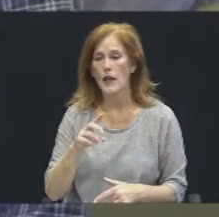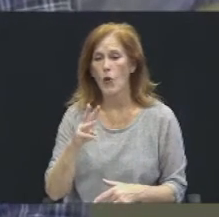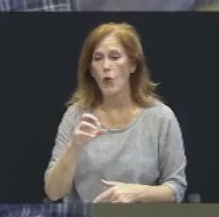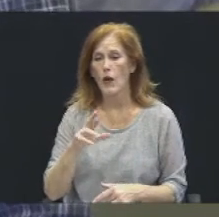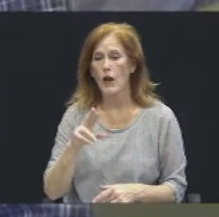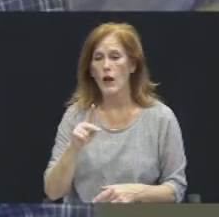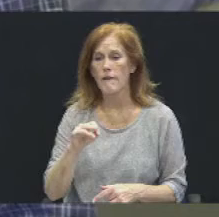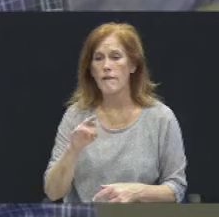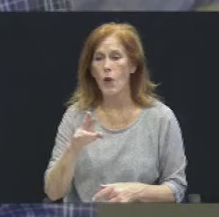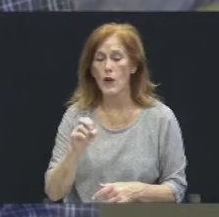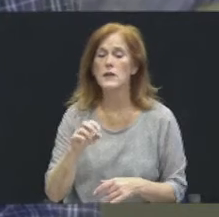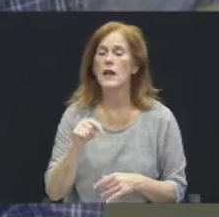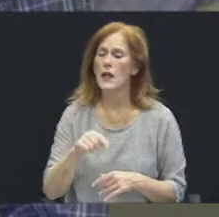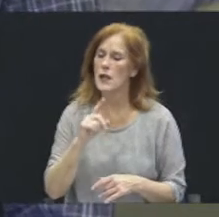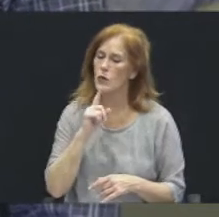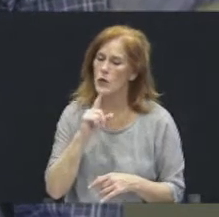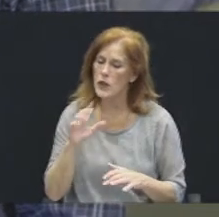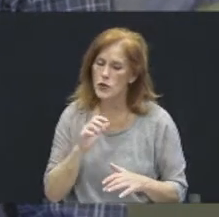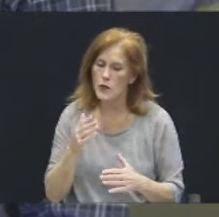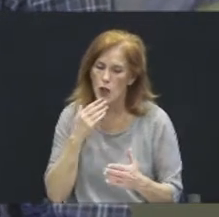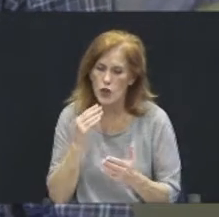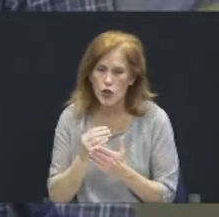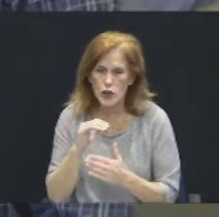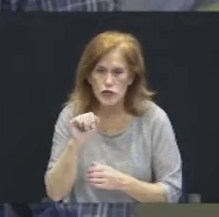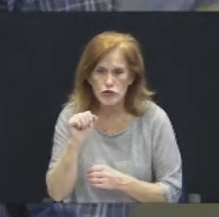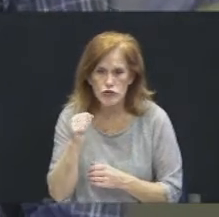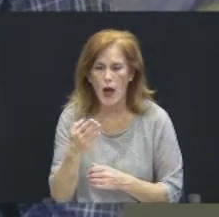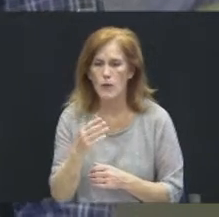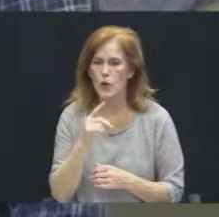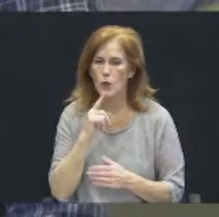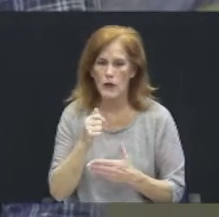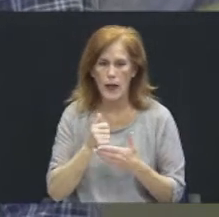really, really good job trying to tackle disabilities.